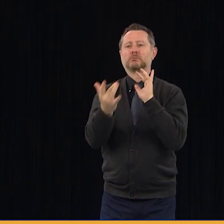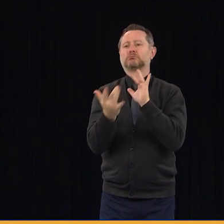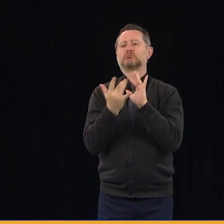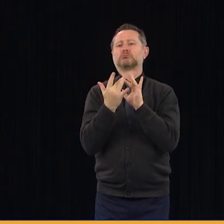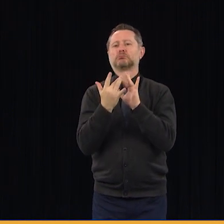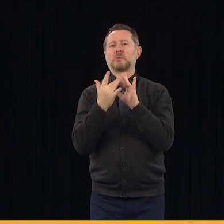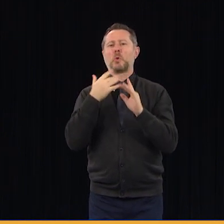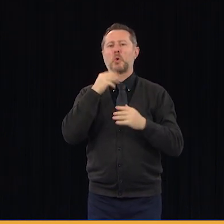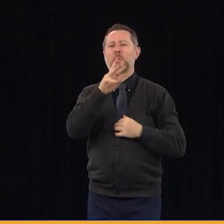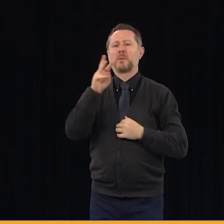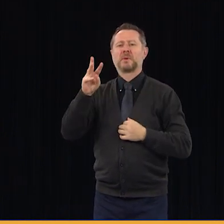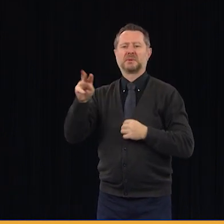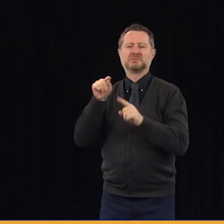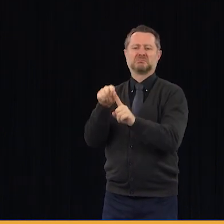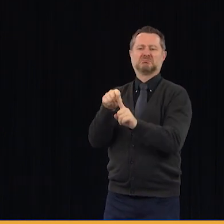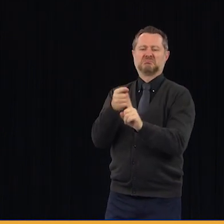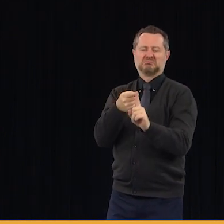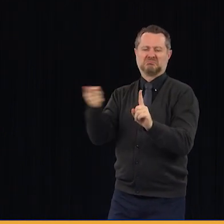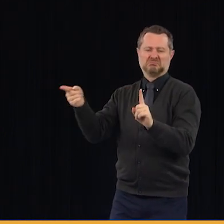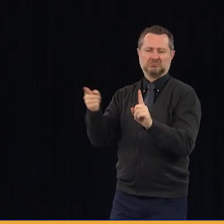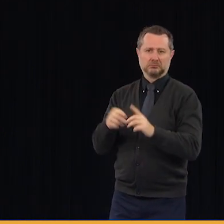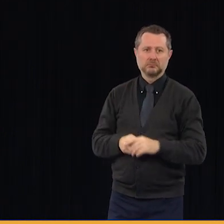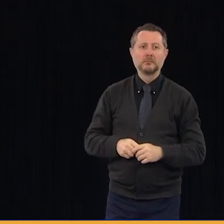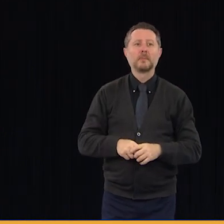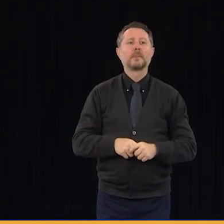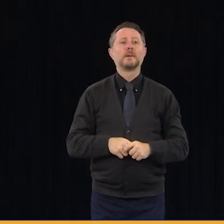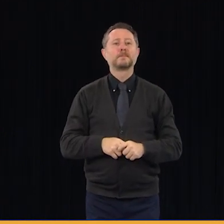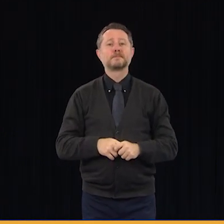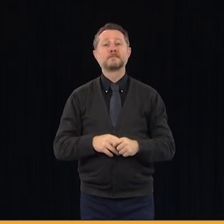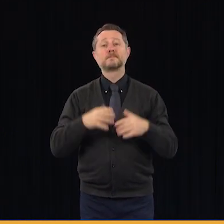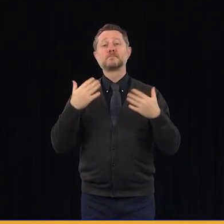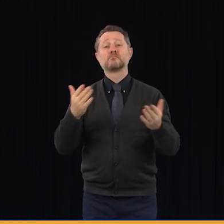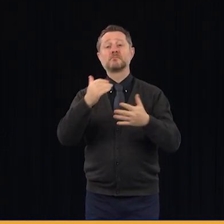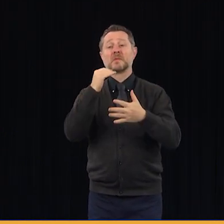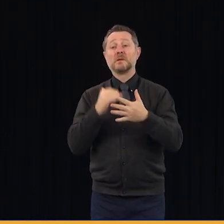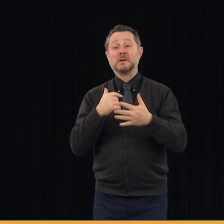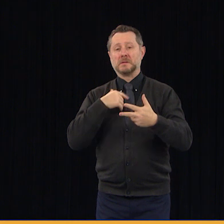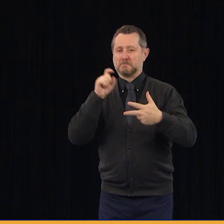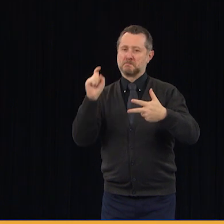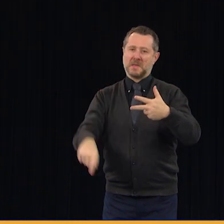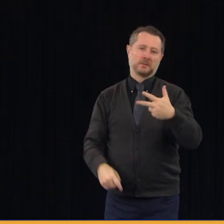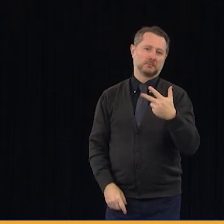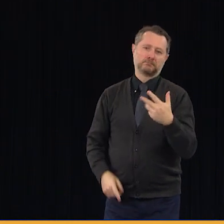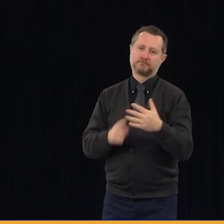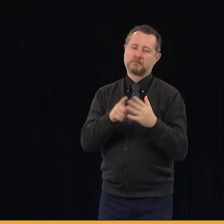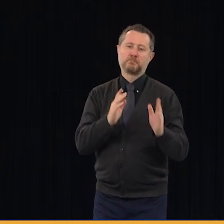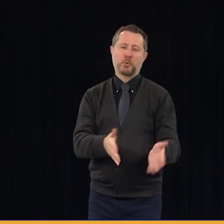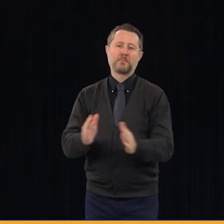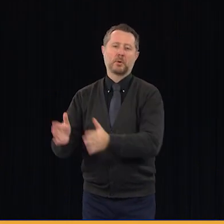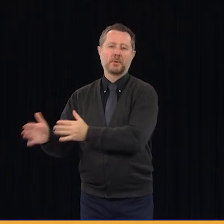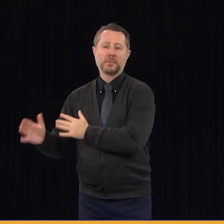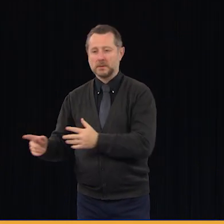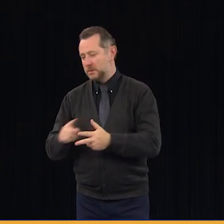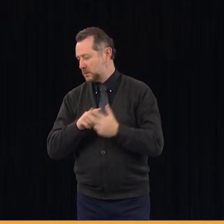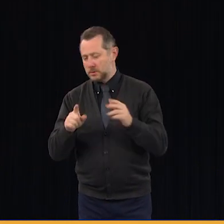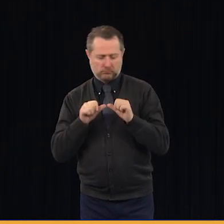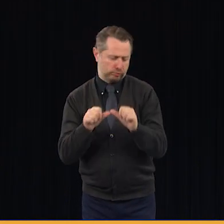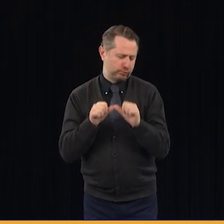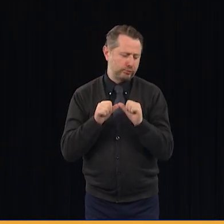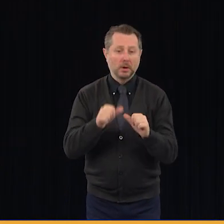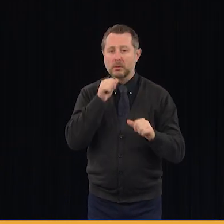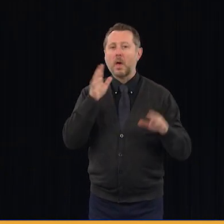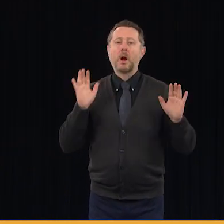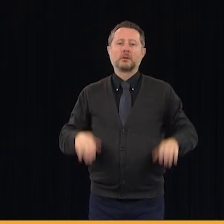website on the screen that they can go to help. We also have to be prepared and stay prepared. We have to